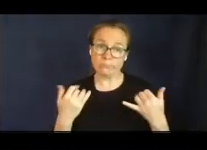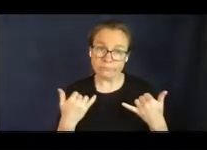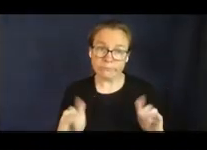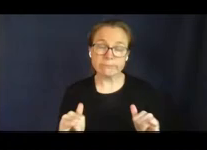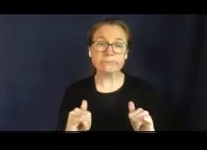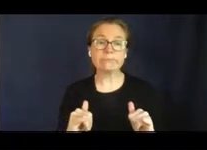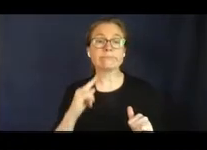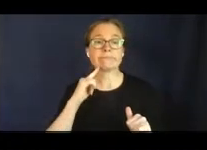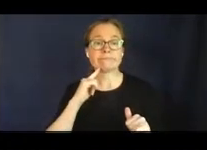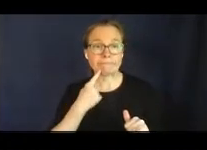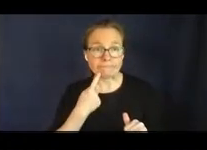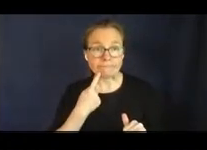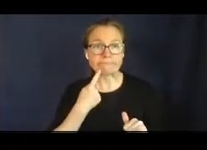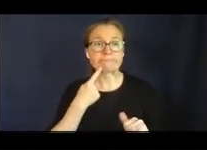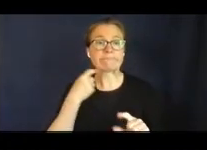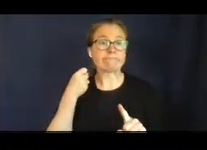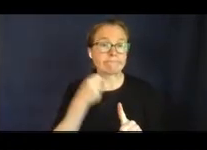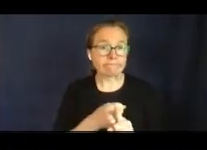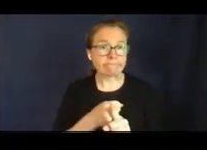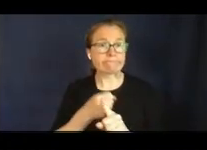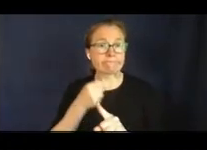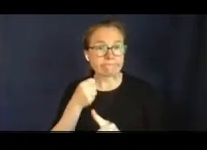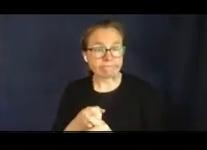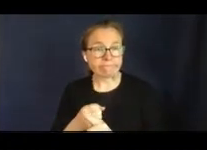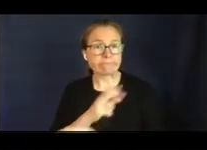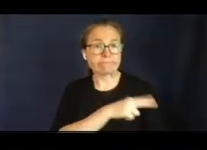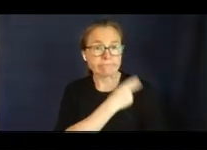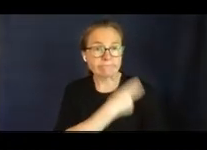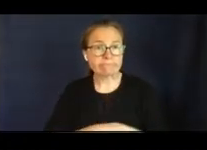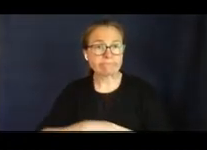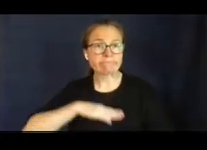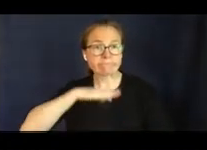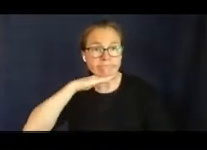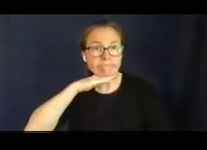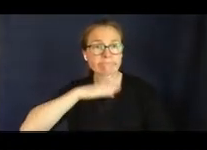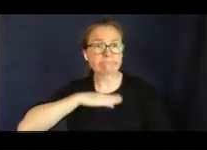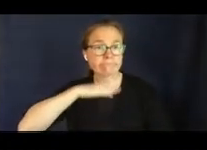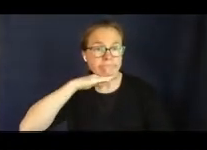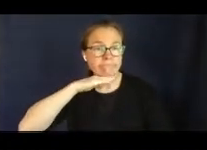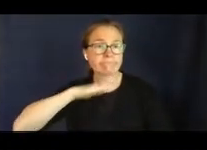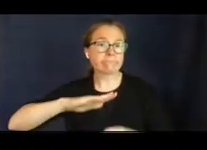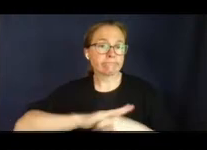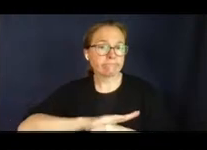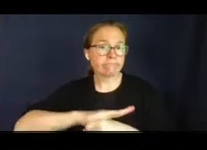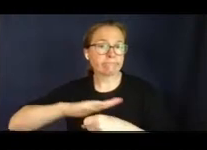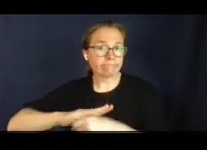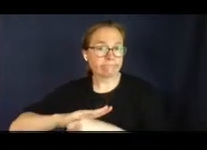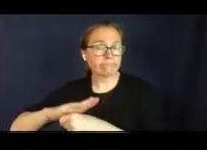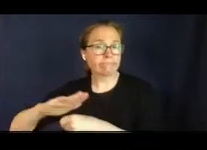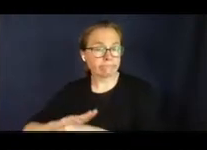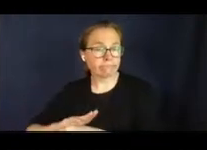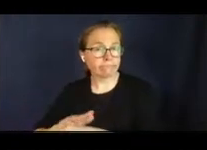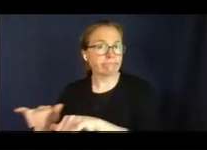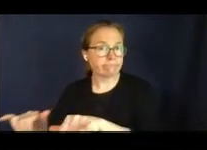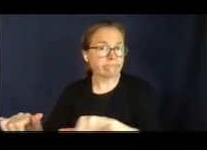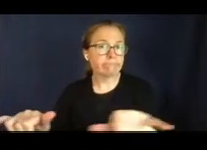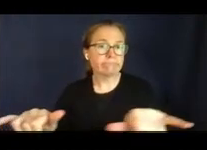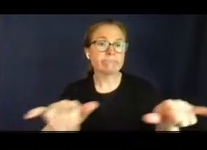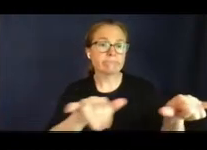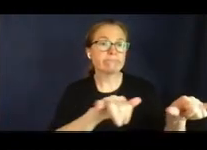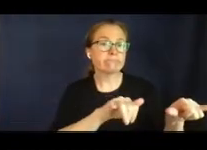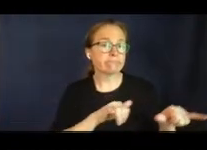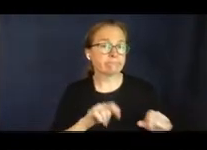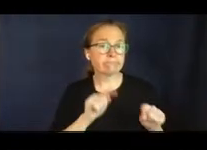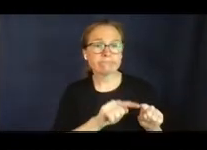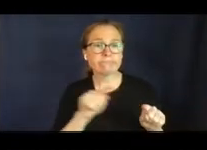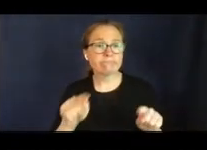and severe capacity challenges at our health system and our hospitals. And this is the same thing that's happening with other hospital and health